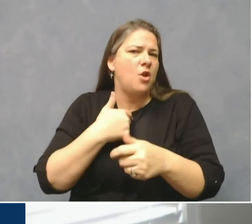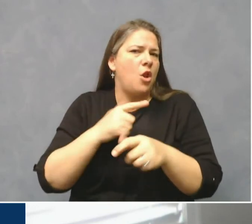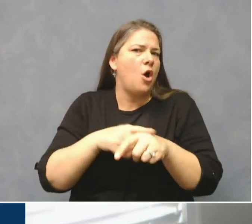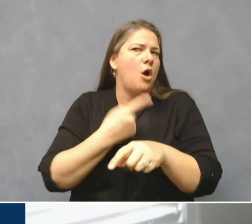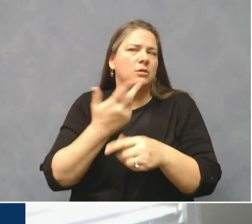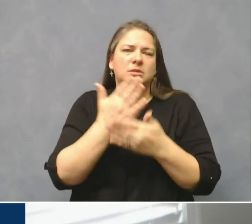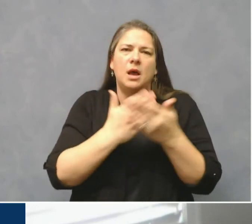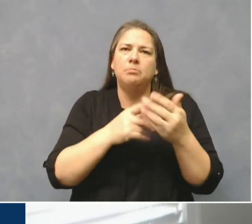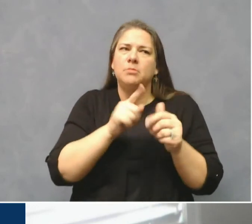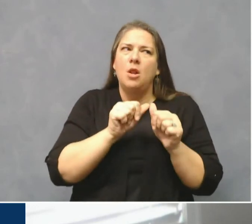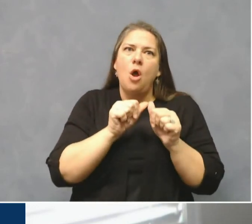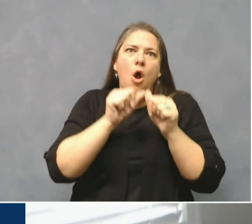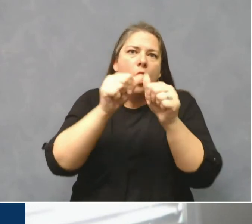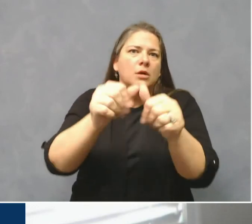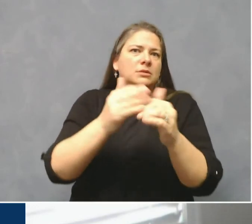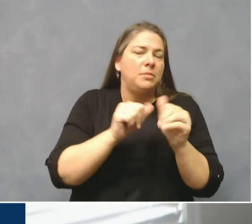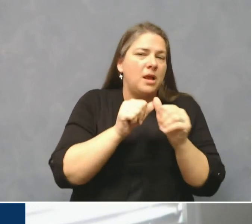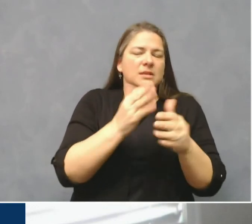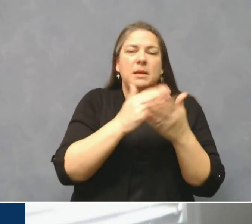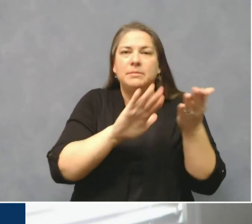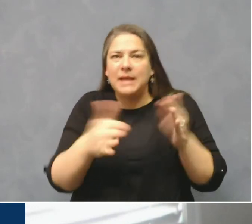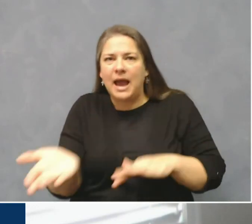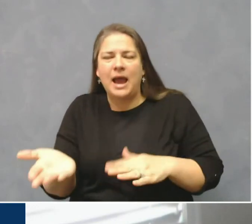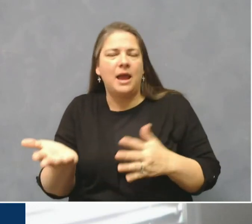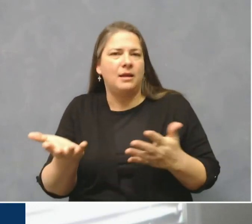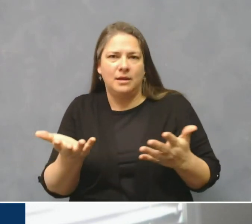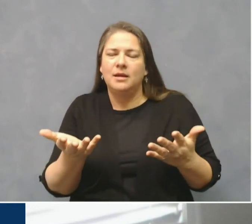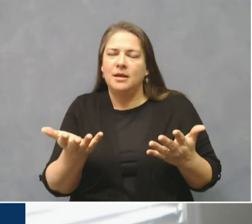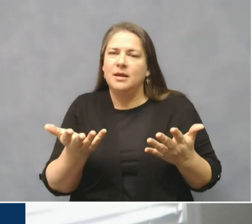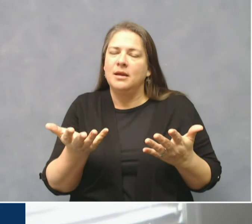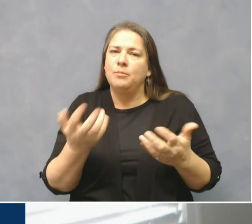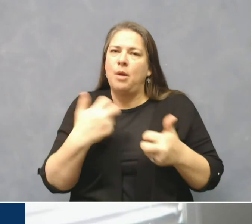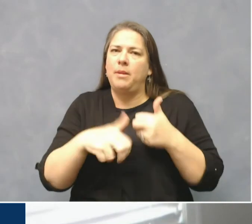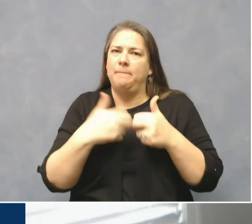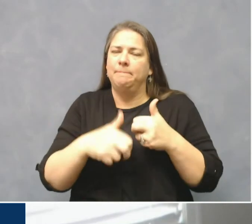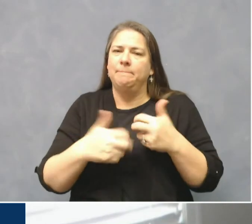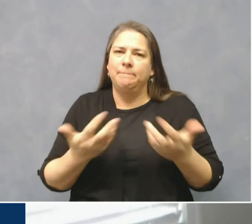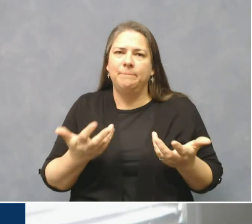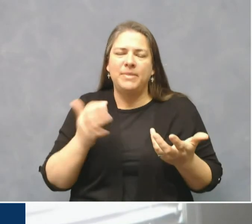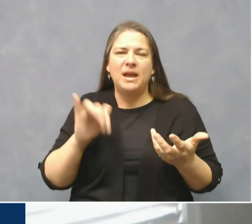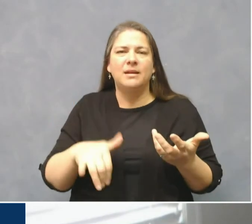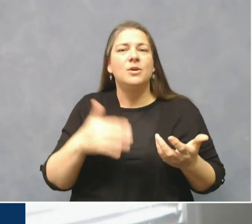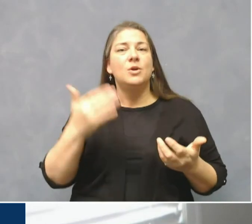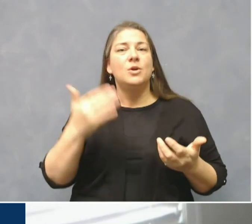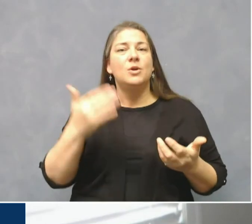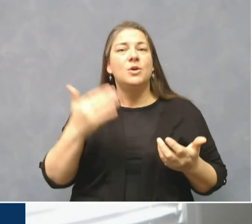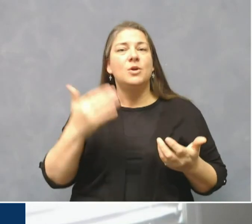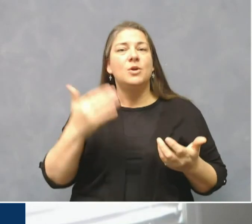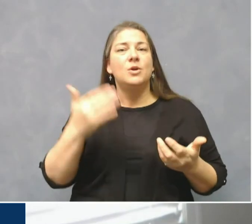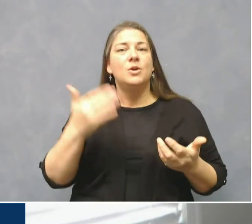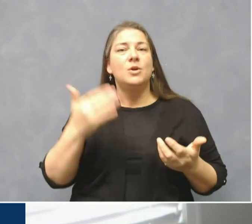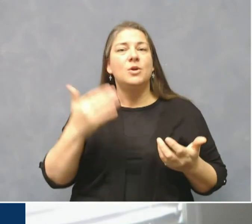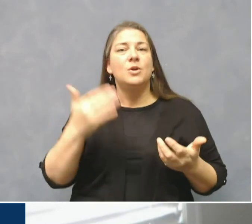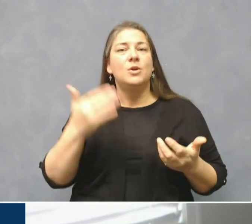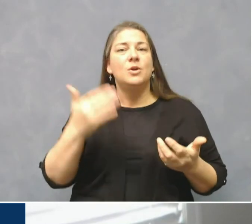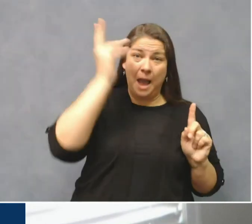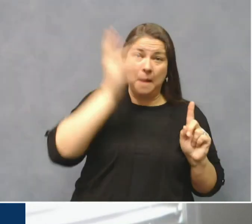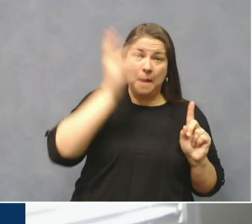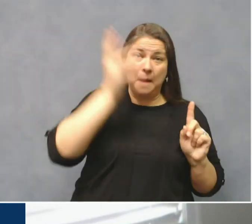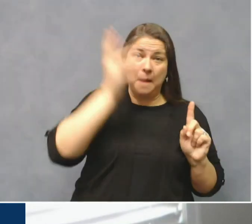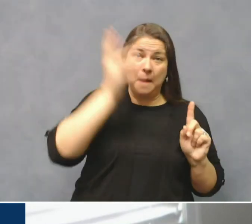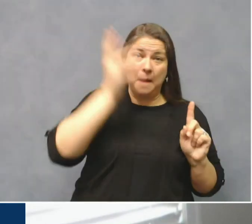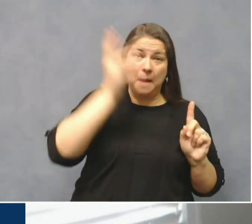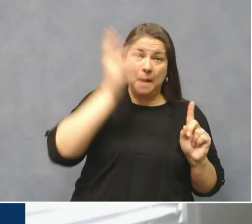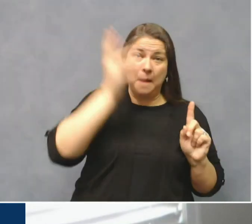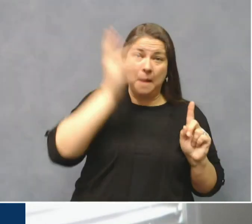them die. And what we're seeing now is the governor tells you that we've had 2 days in a row with our highest mortality.